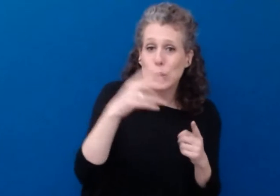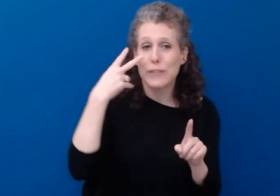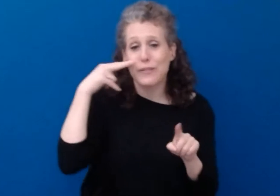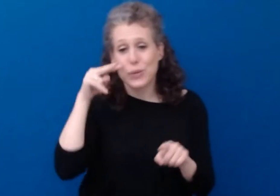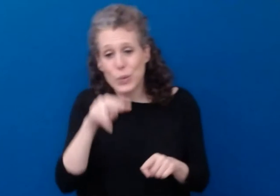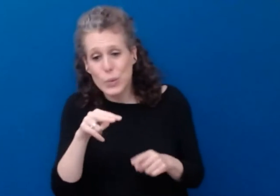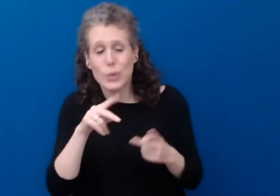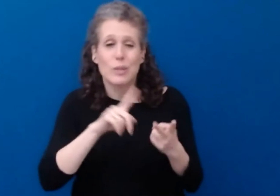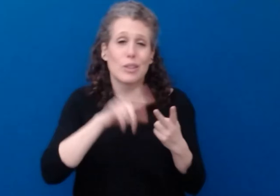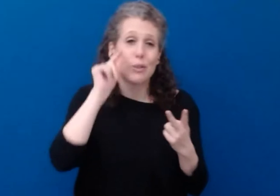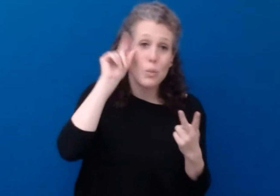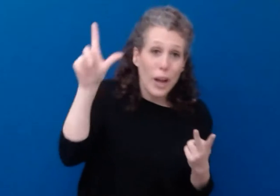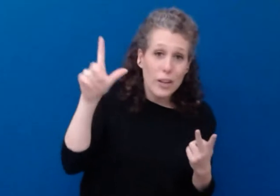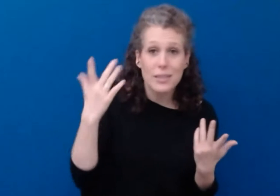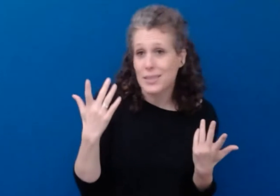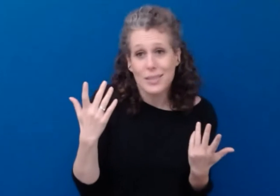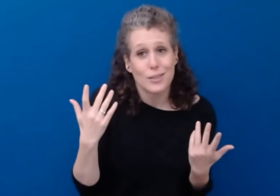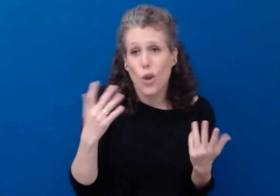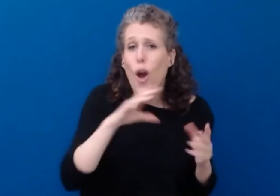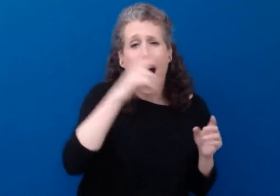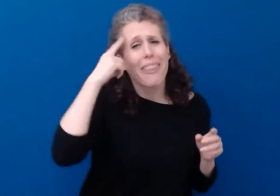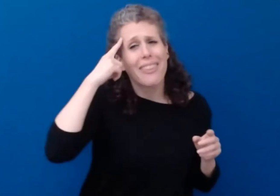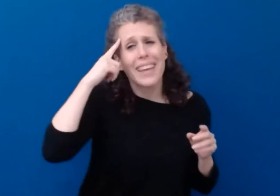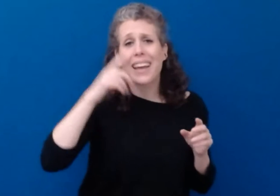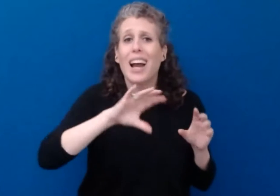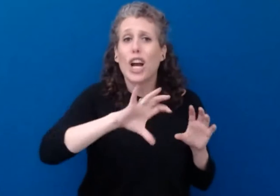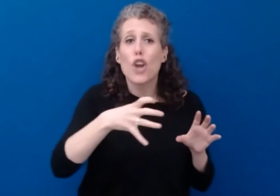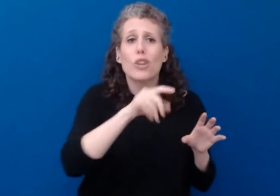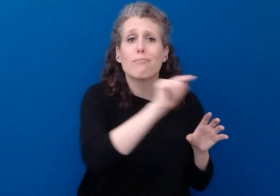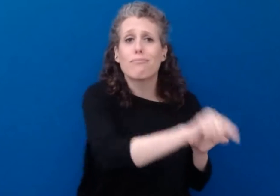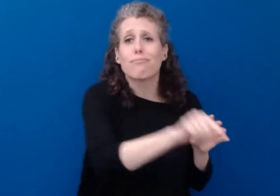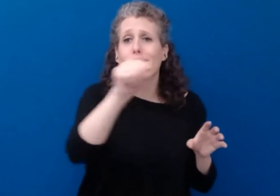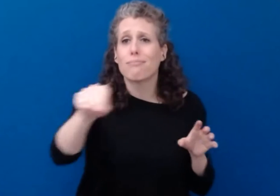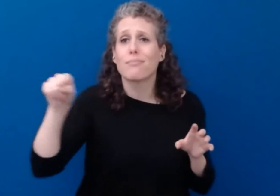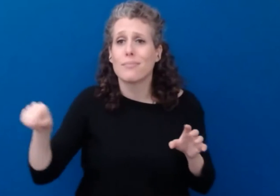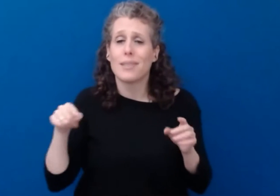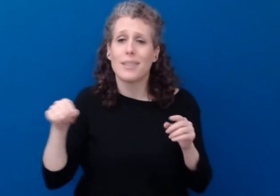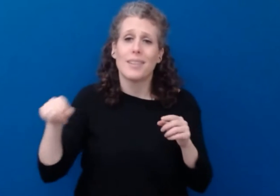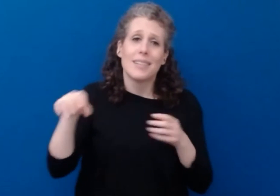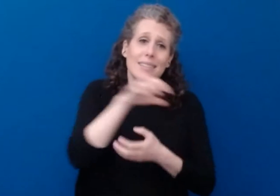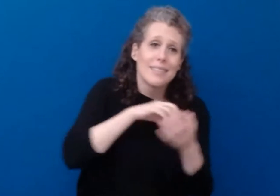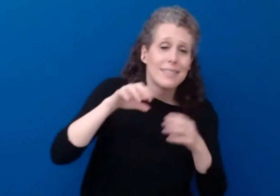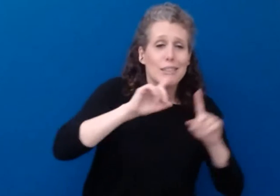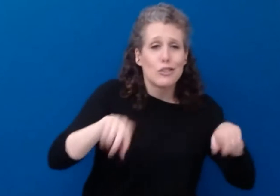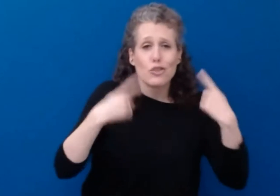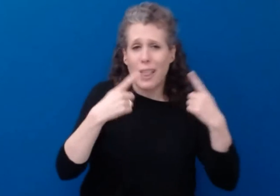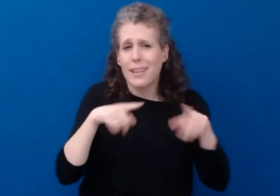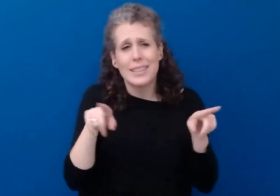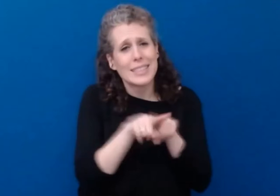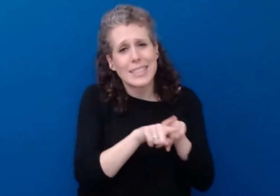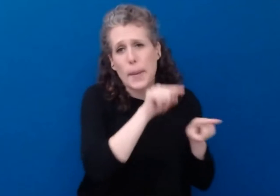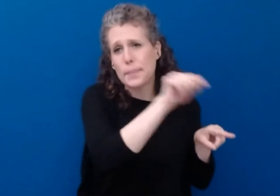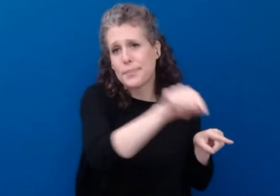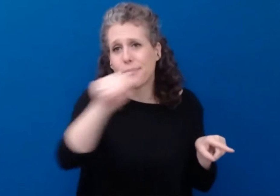challenges are the same in every country. So there's lack of processes in companies,